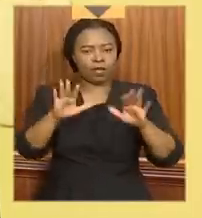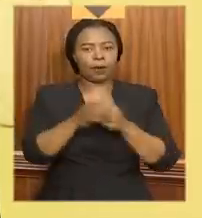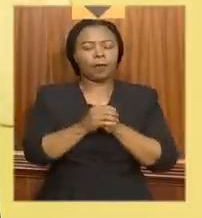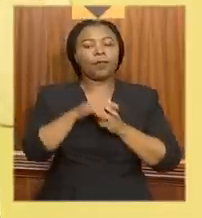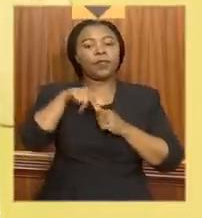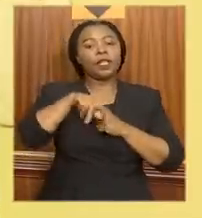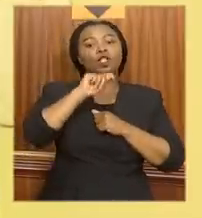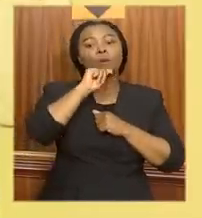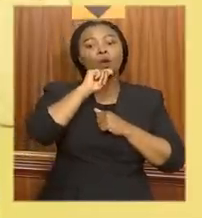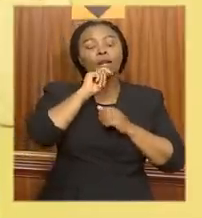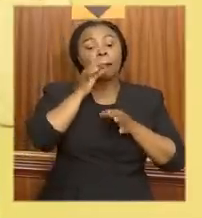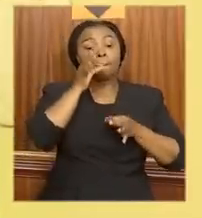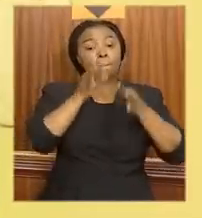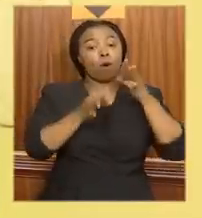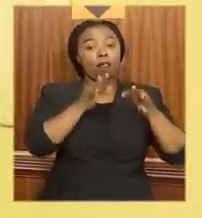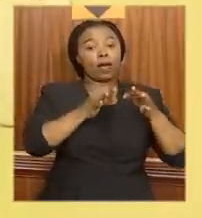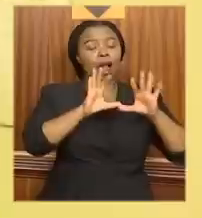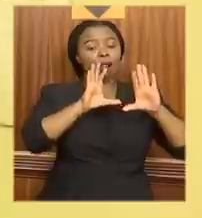party leaders.